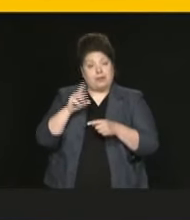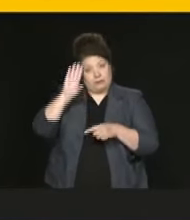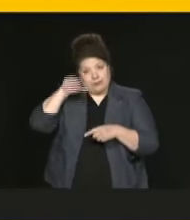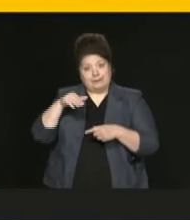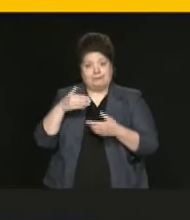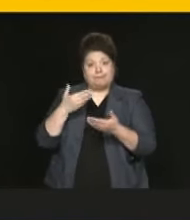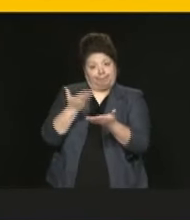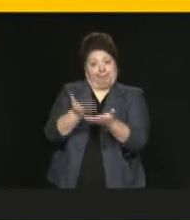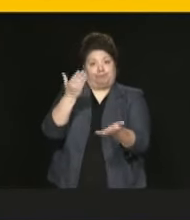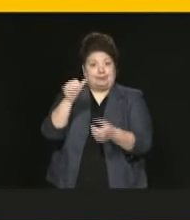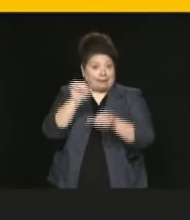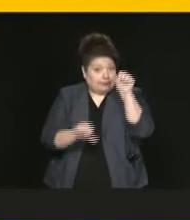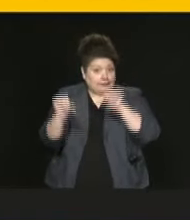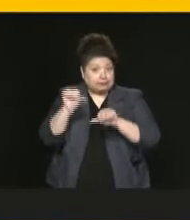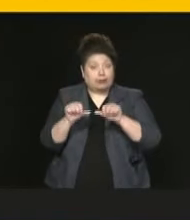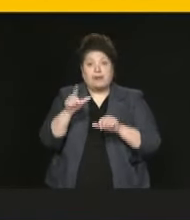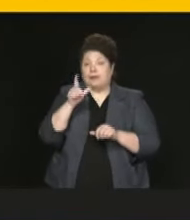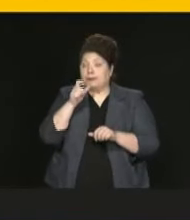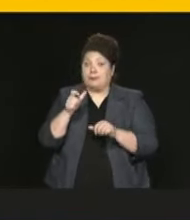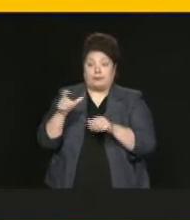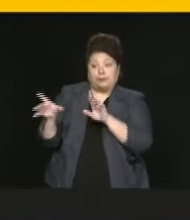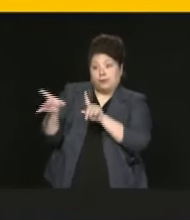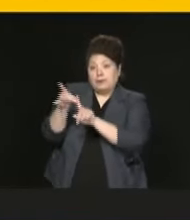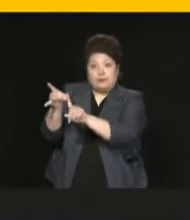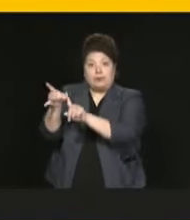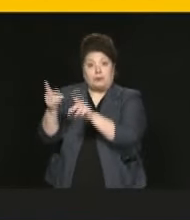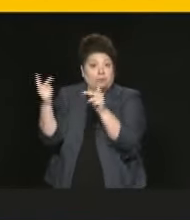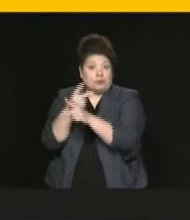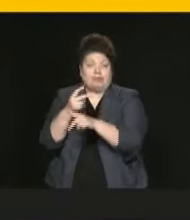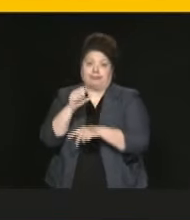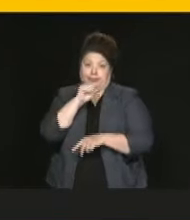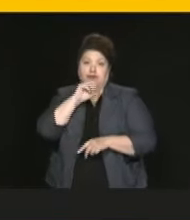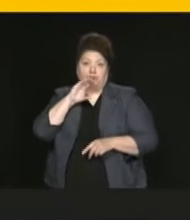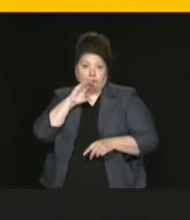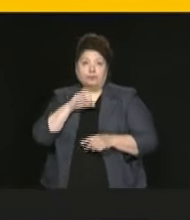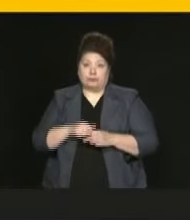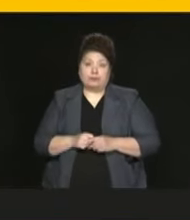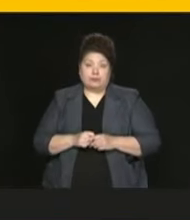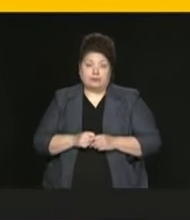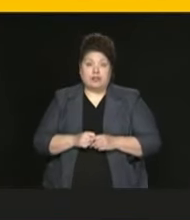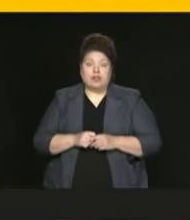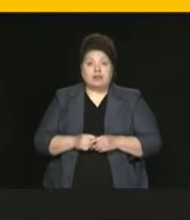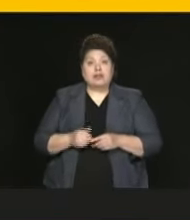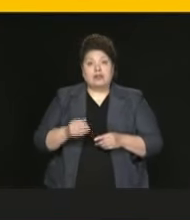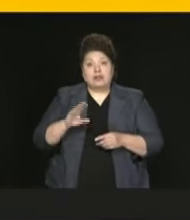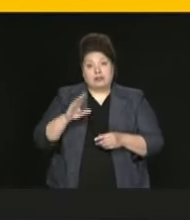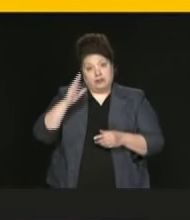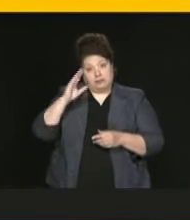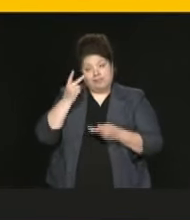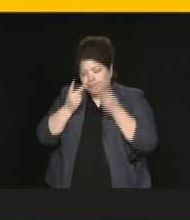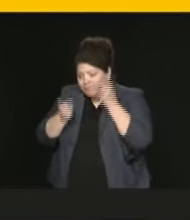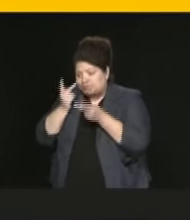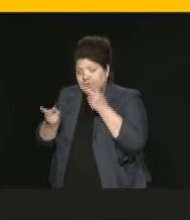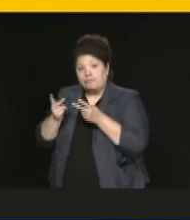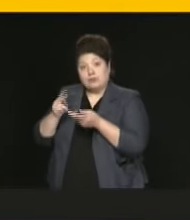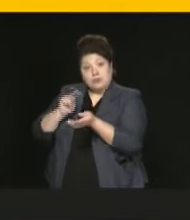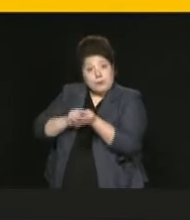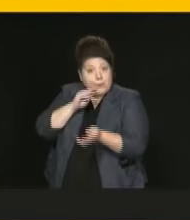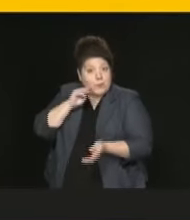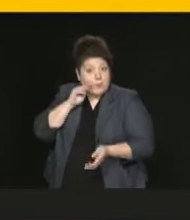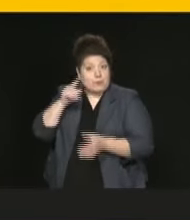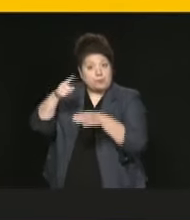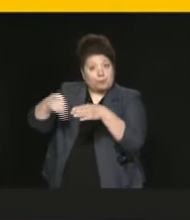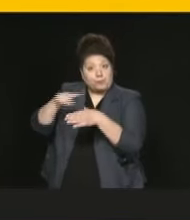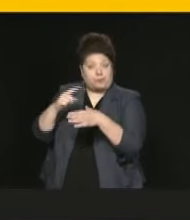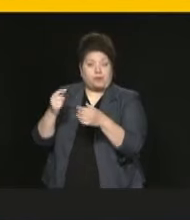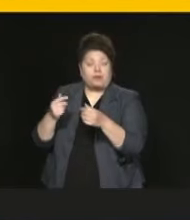We can see what's going on in seniors' residences. These are the most vulnerable populations,